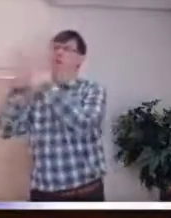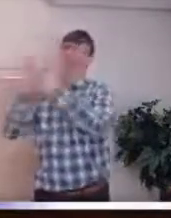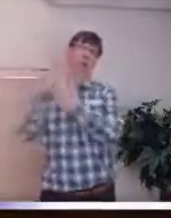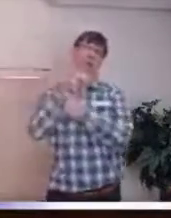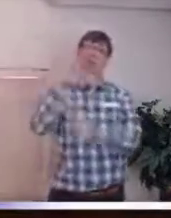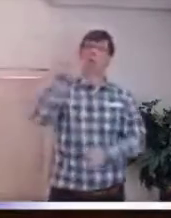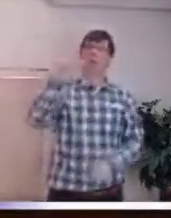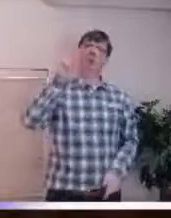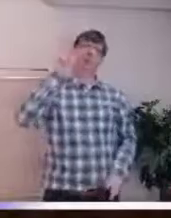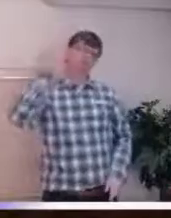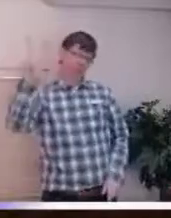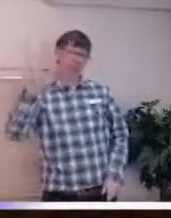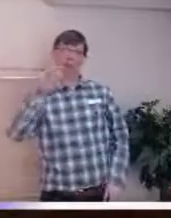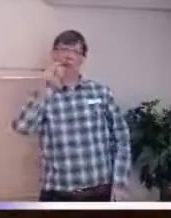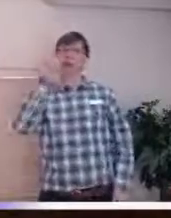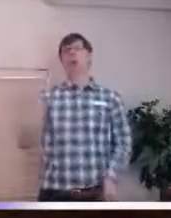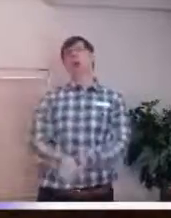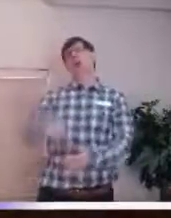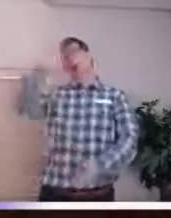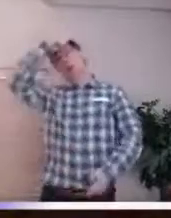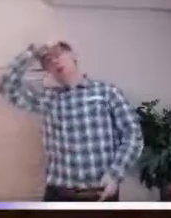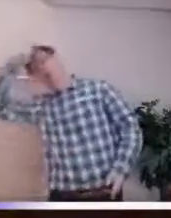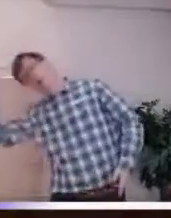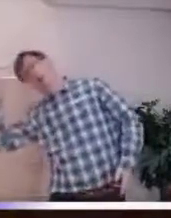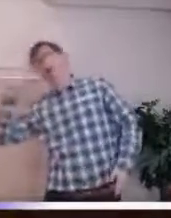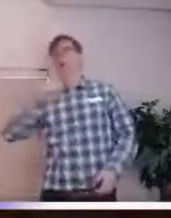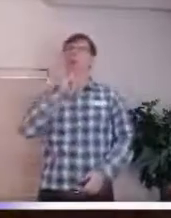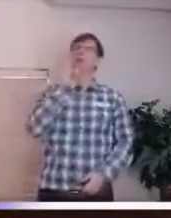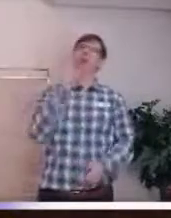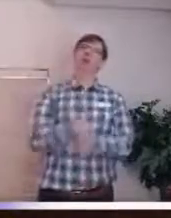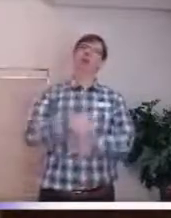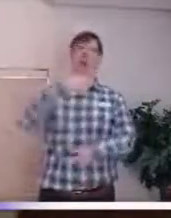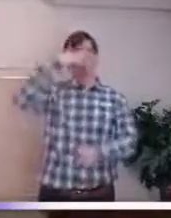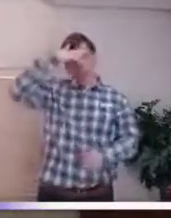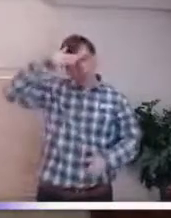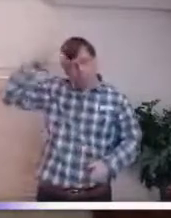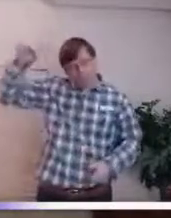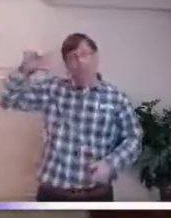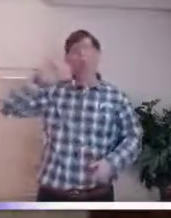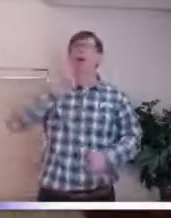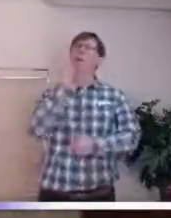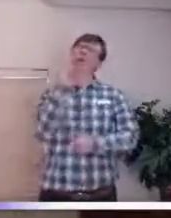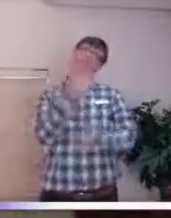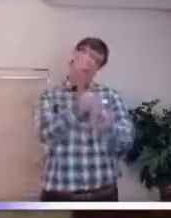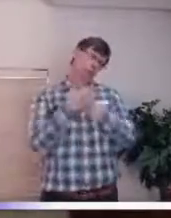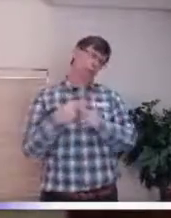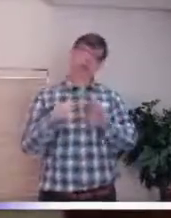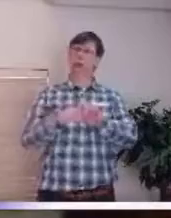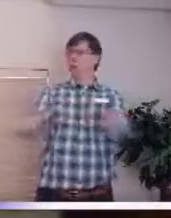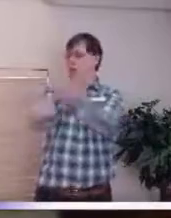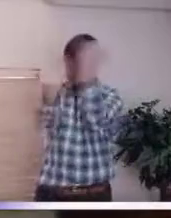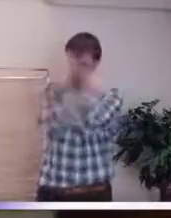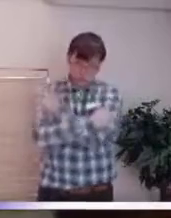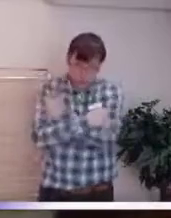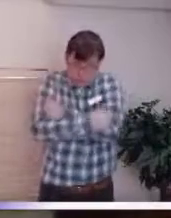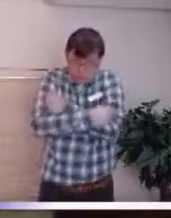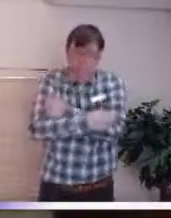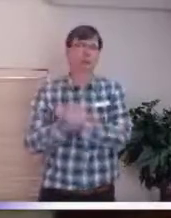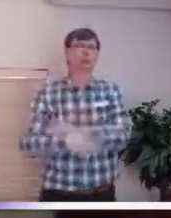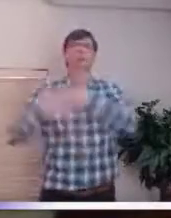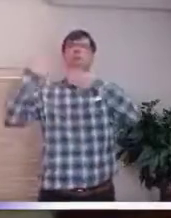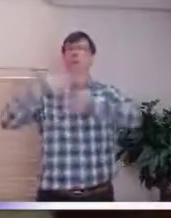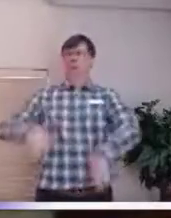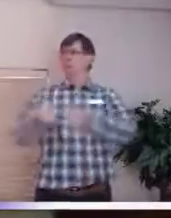Las Vegas, it's very hot in Las Vegas. I can do hot. But it was very cold, and I'm still